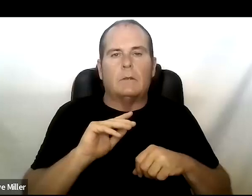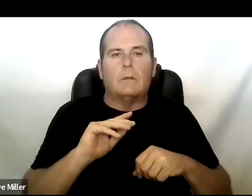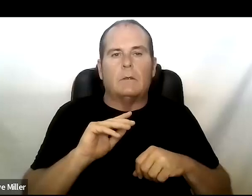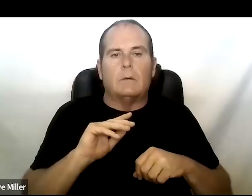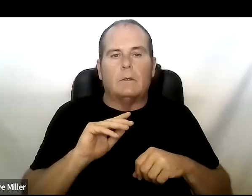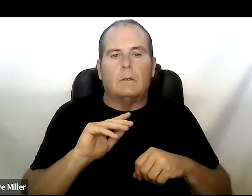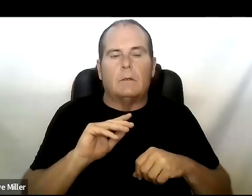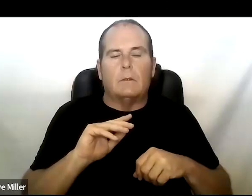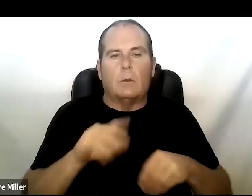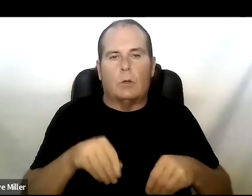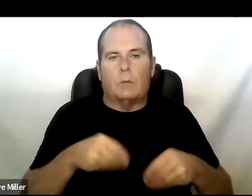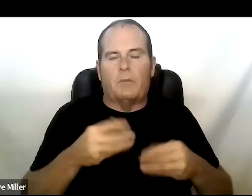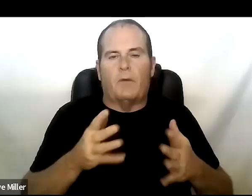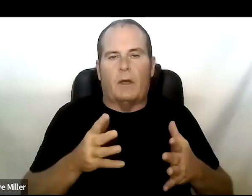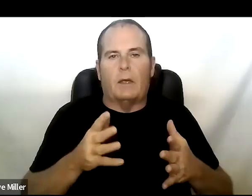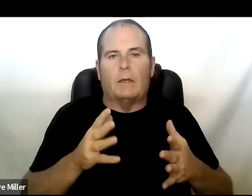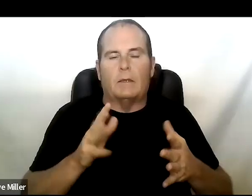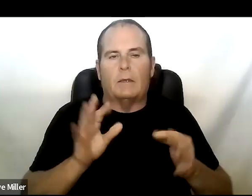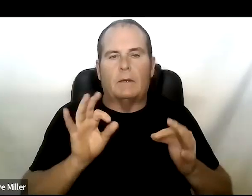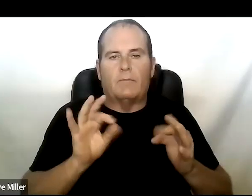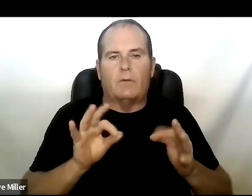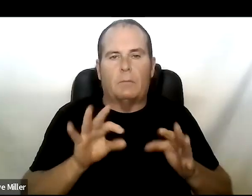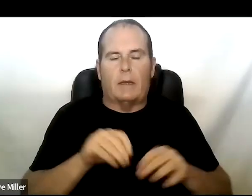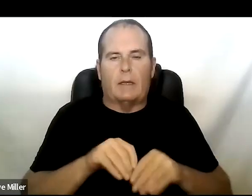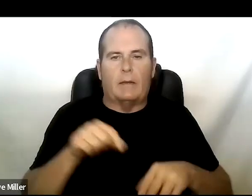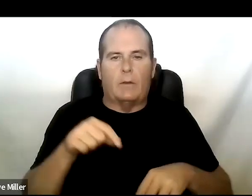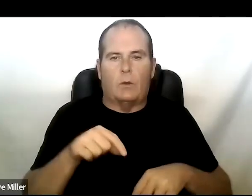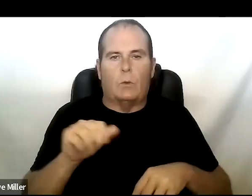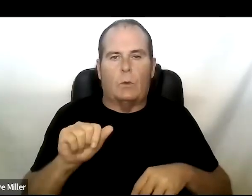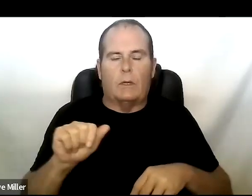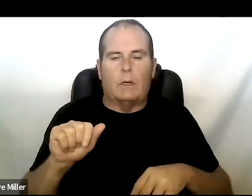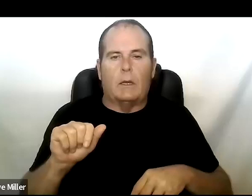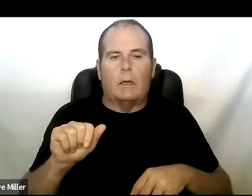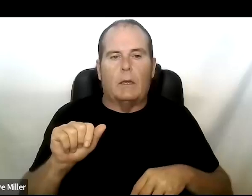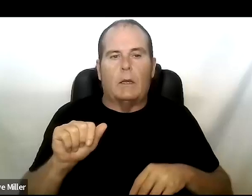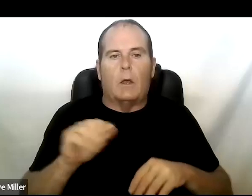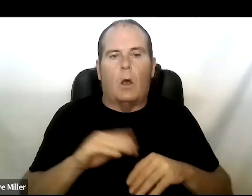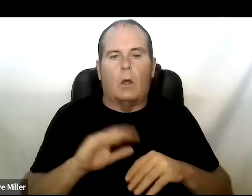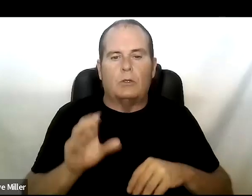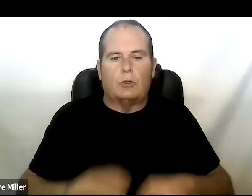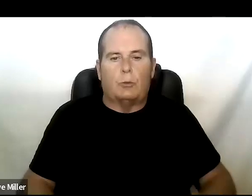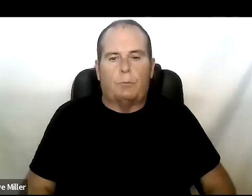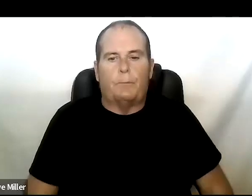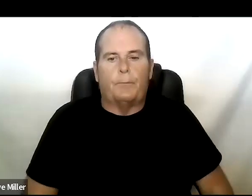provide feedback through the question and answers on Zoom.